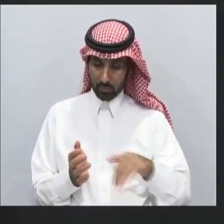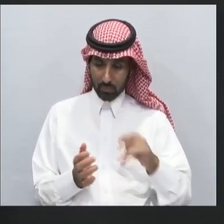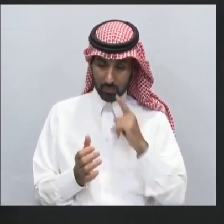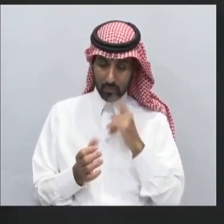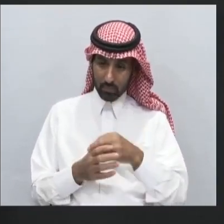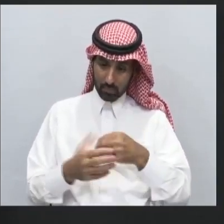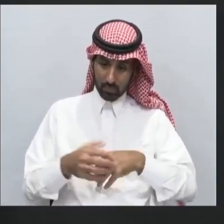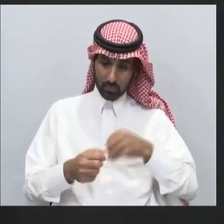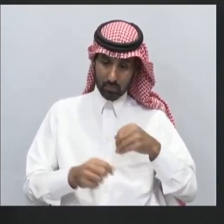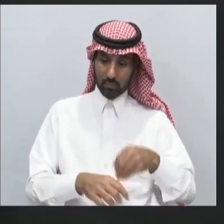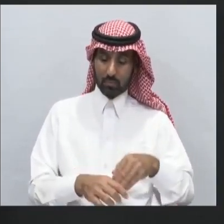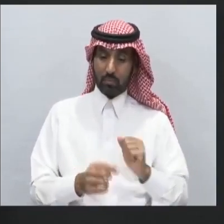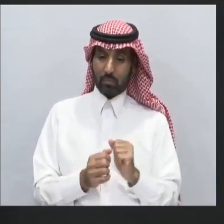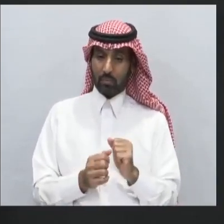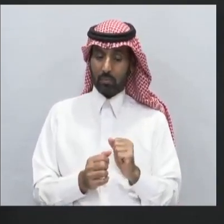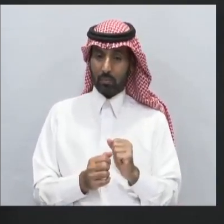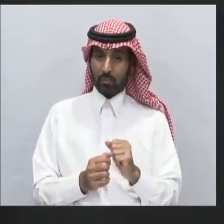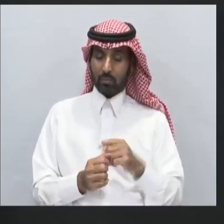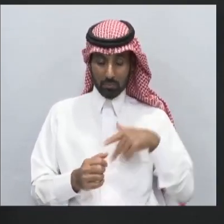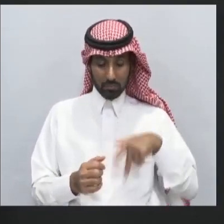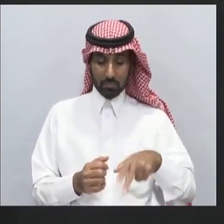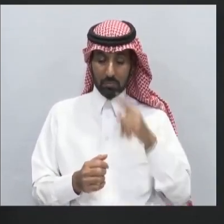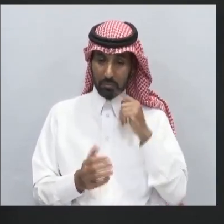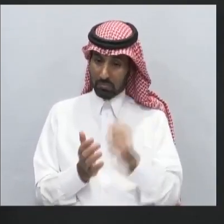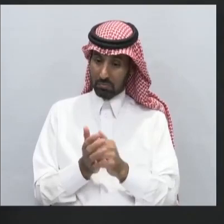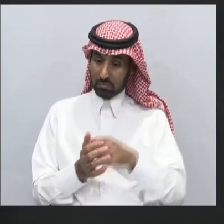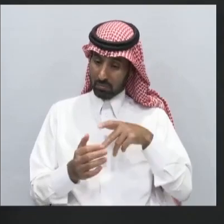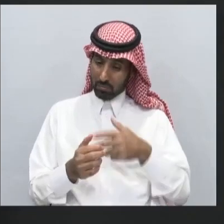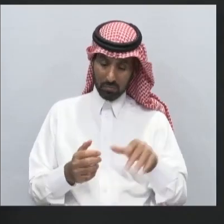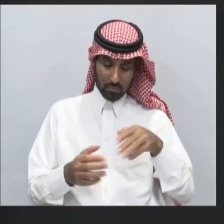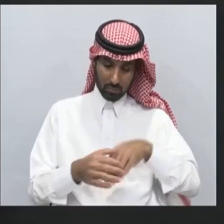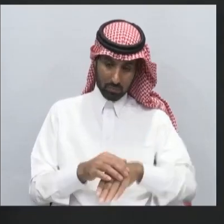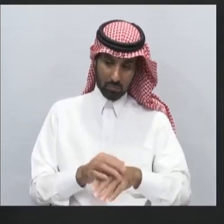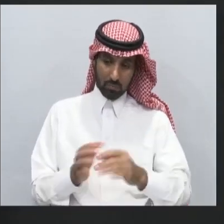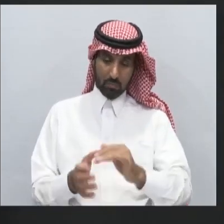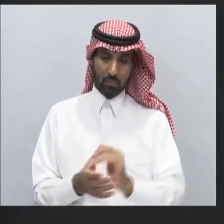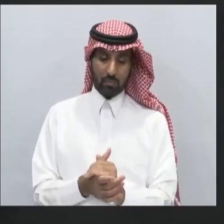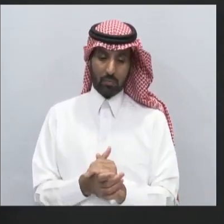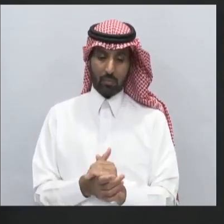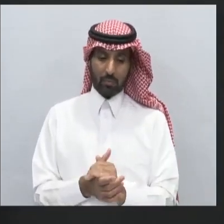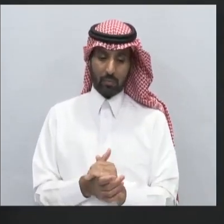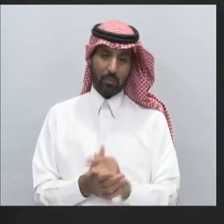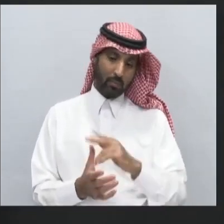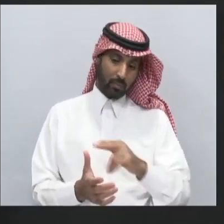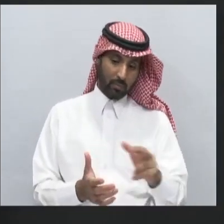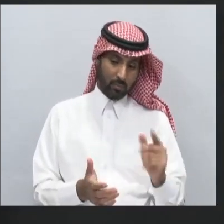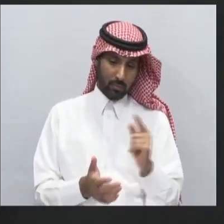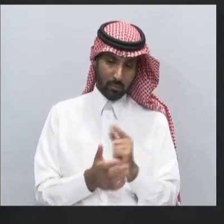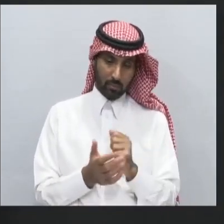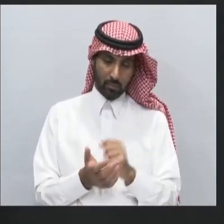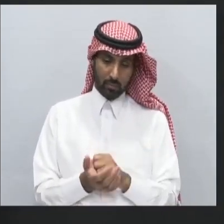your shoes or you go inside the house wearing your shoes? It's different, I think,